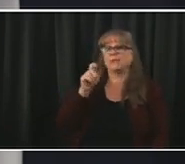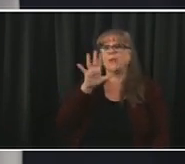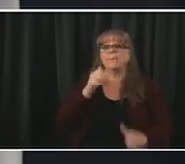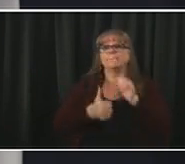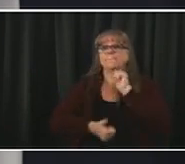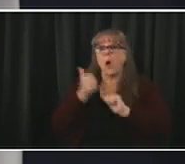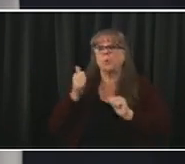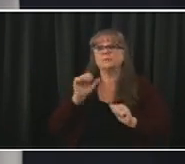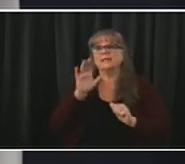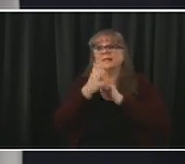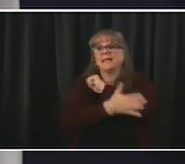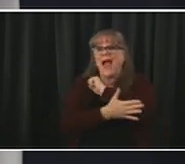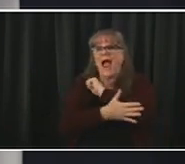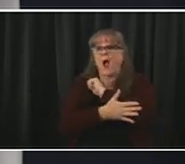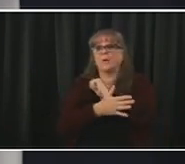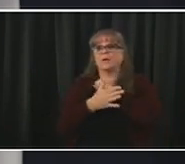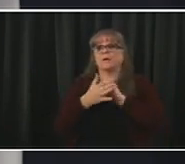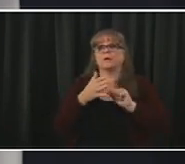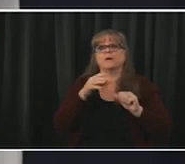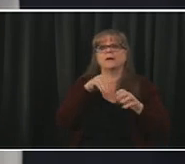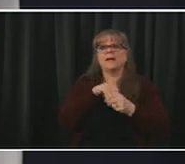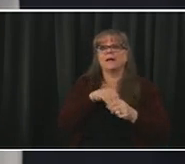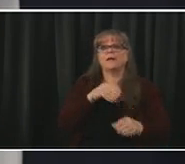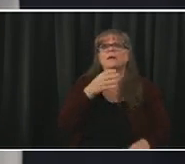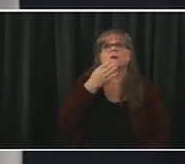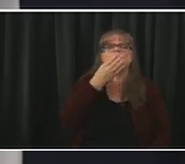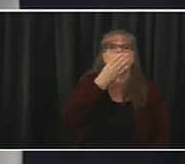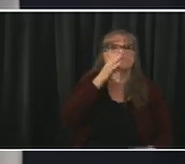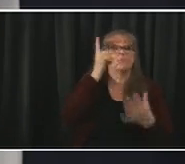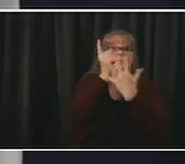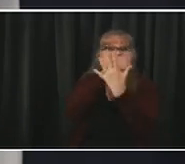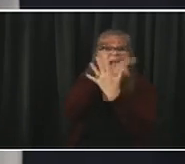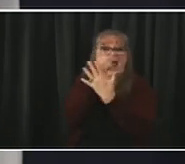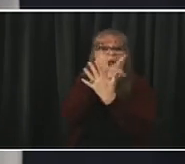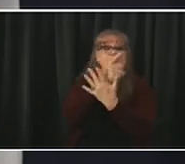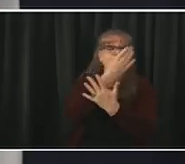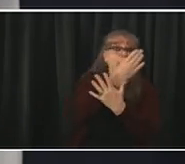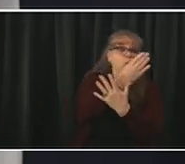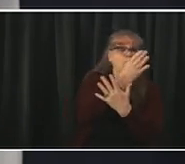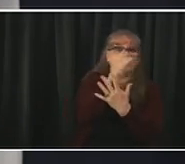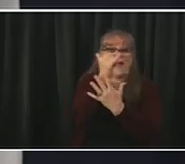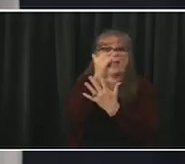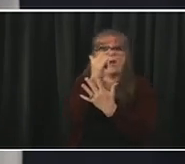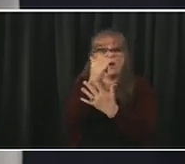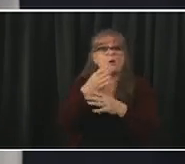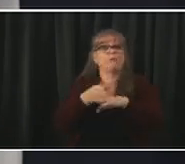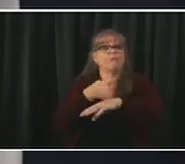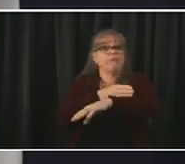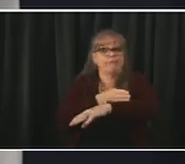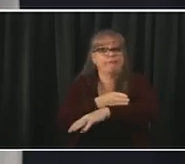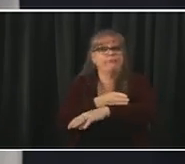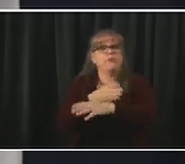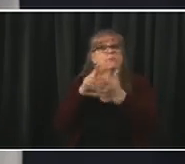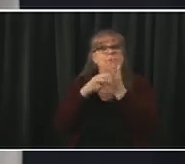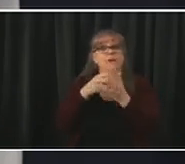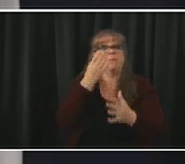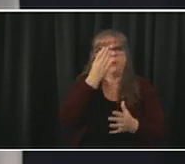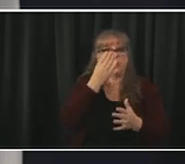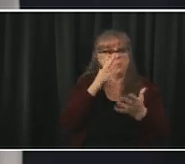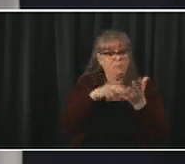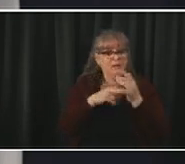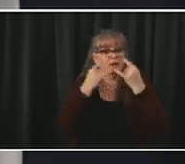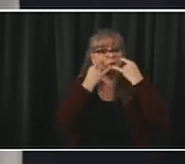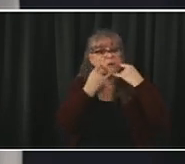or yellow, and some of those yellow counties may be going to blue soon. What's your thinking about the mask order? Are you thinking